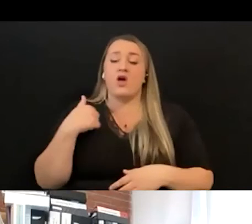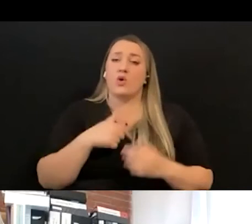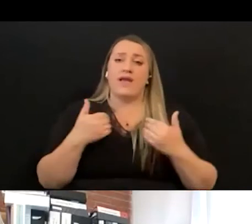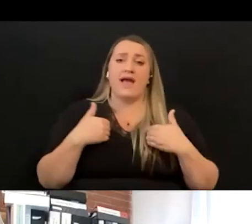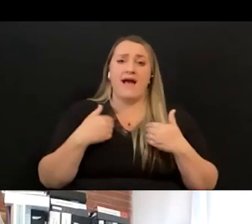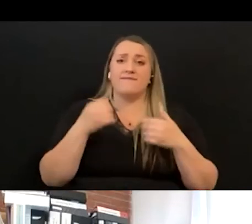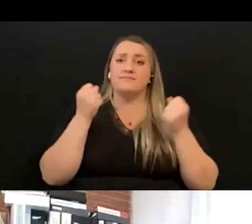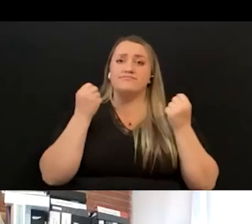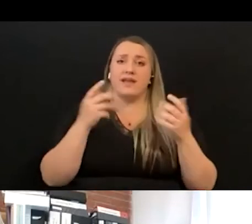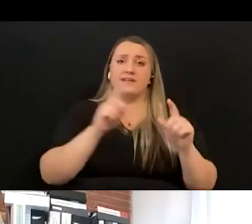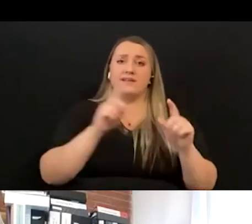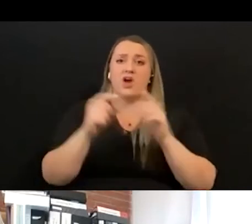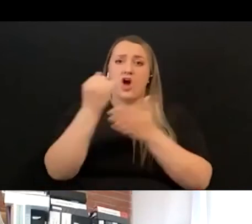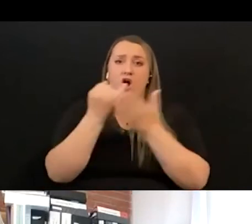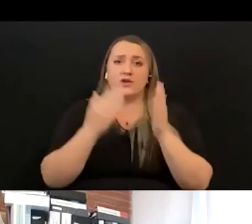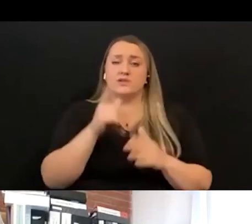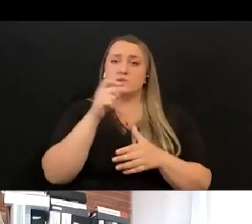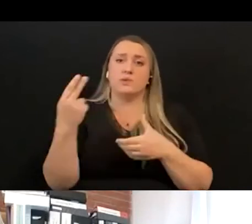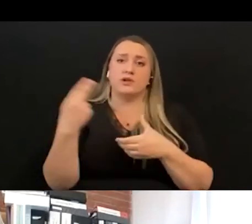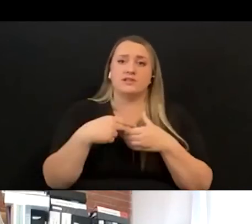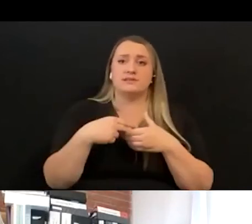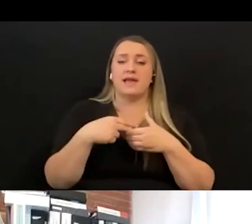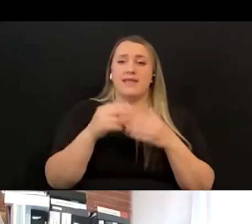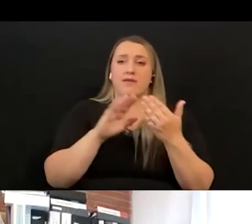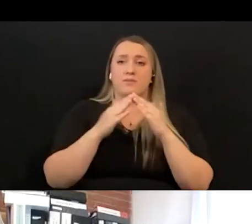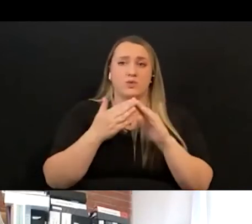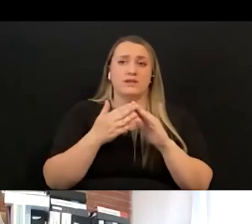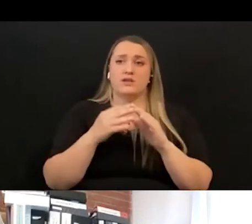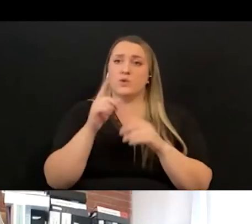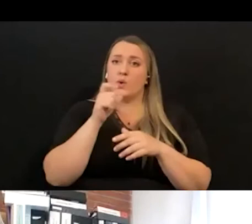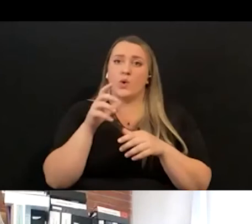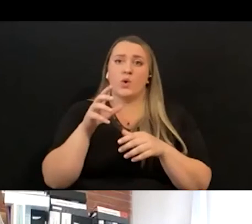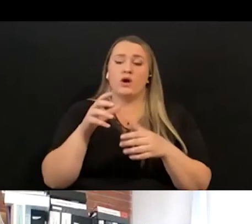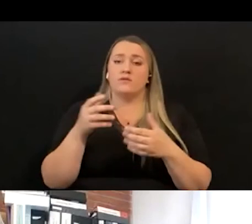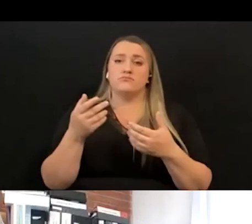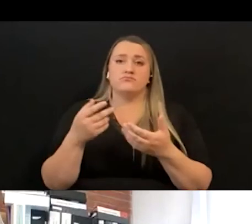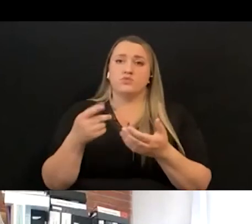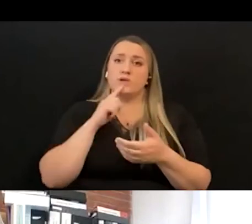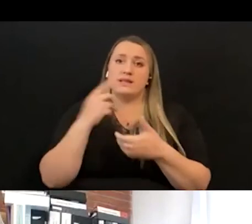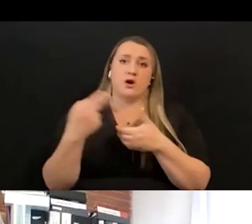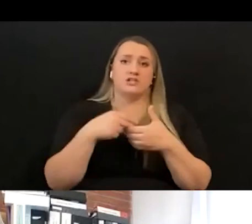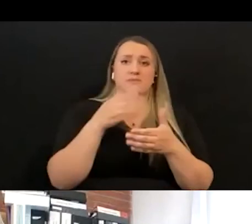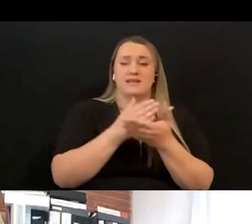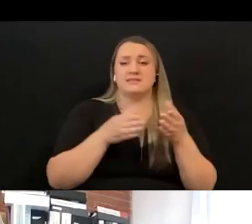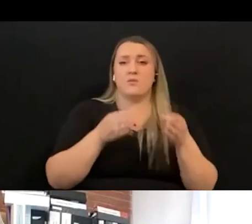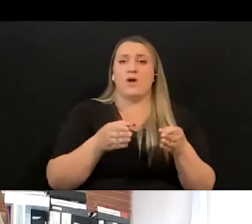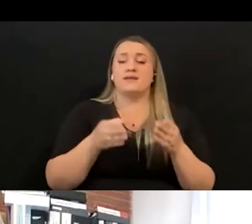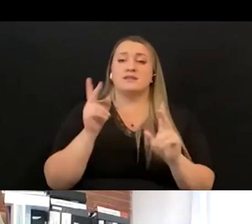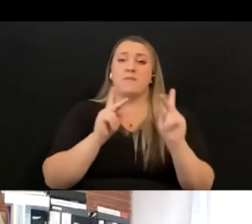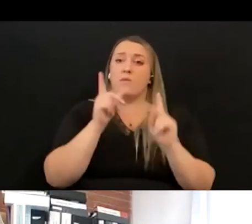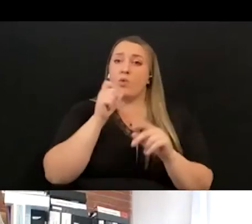disability culture, who continue to work with us in some ways. And some of them are on our advisory committee that we're